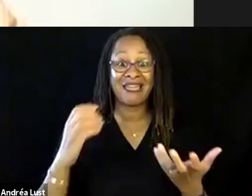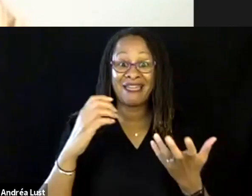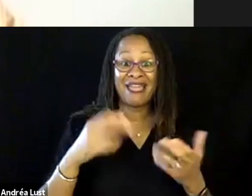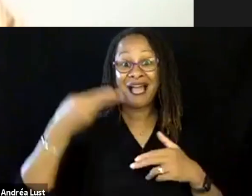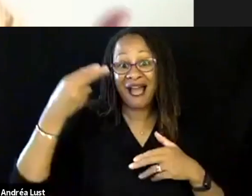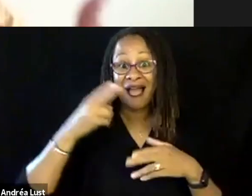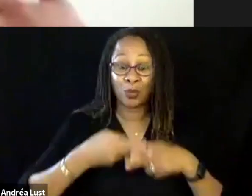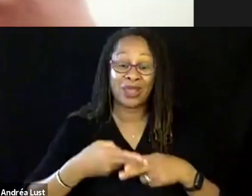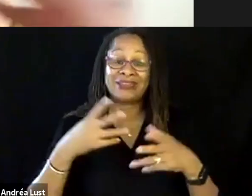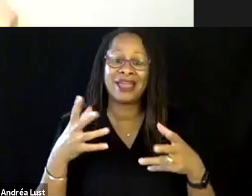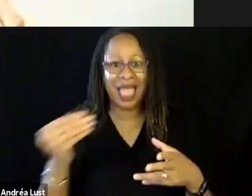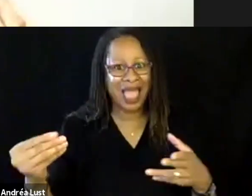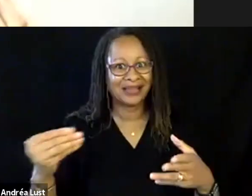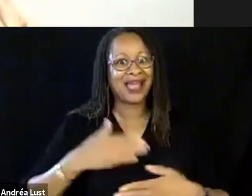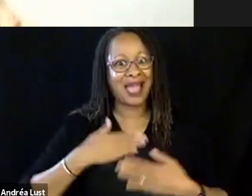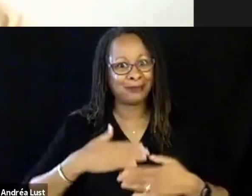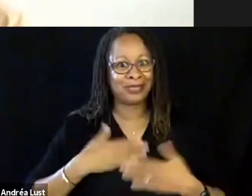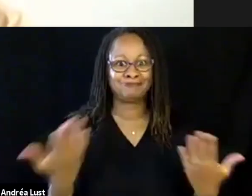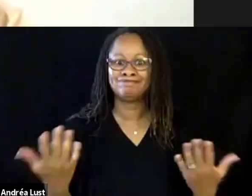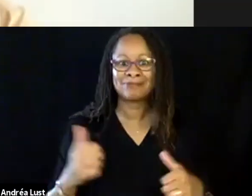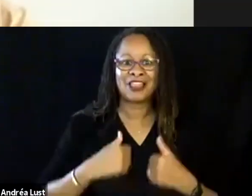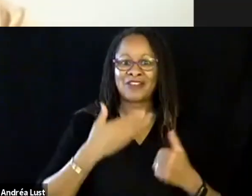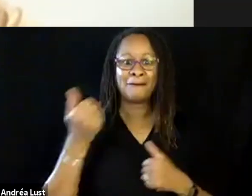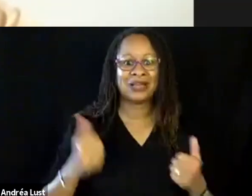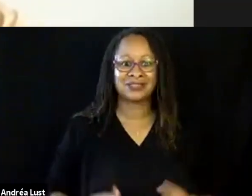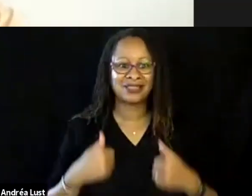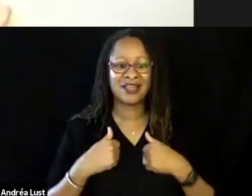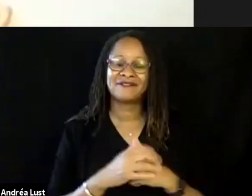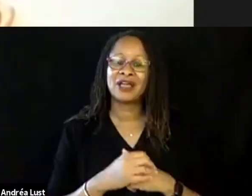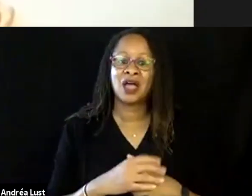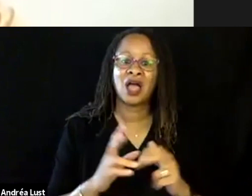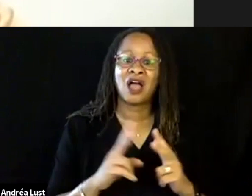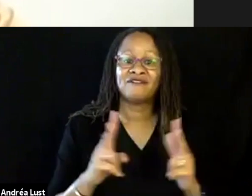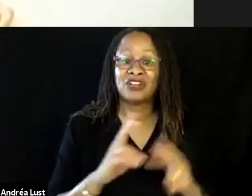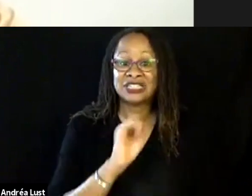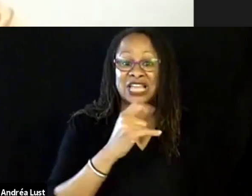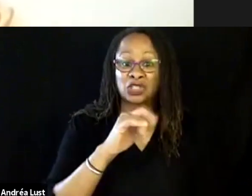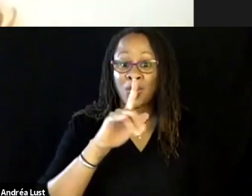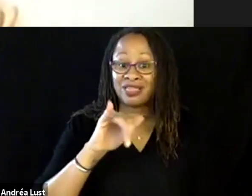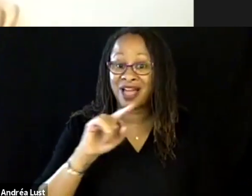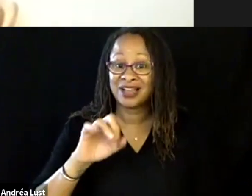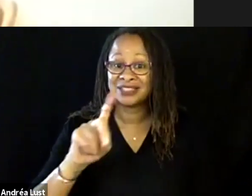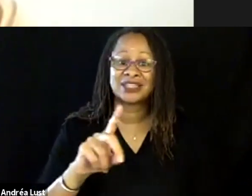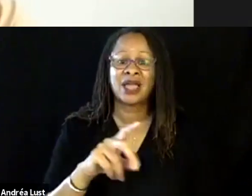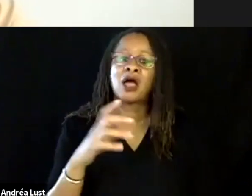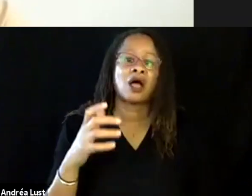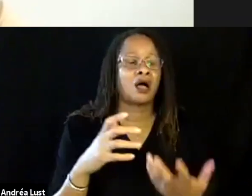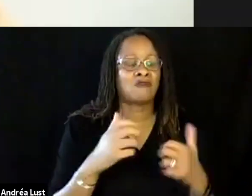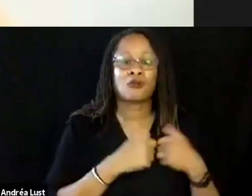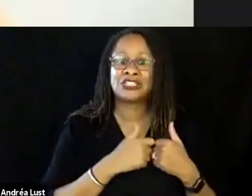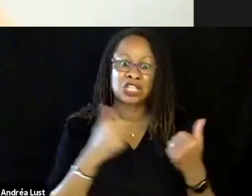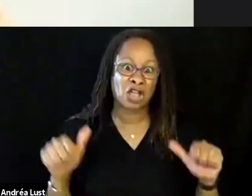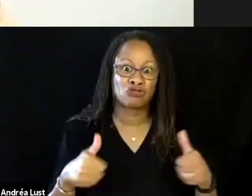higher weight and we just are living our best lives. Highly sexualized or inappropriately romantically aggressive. My